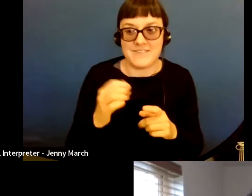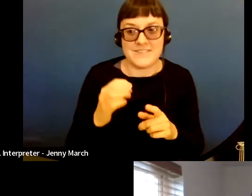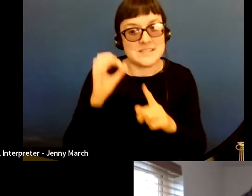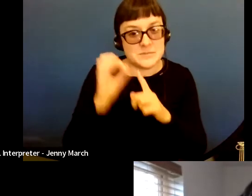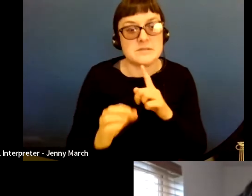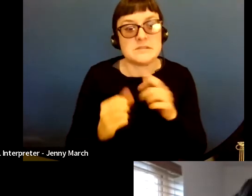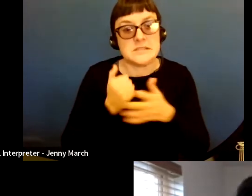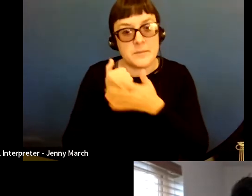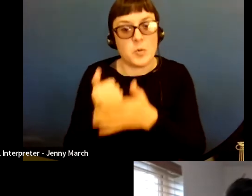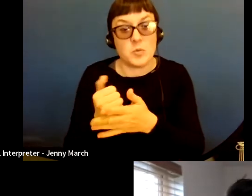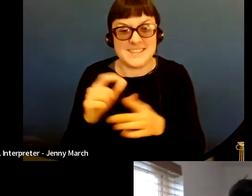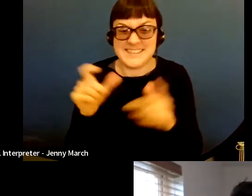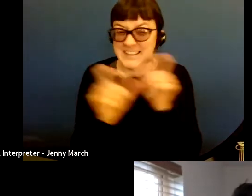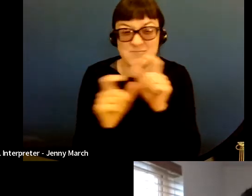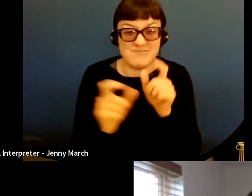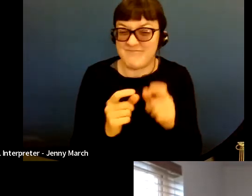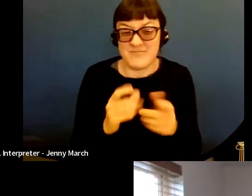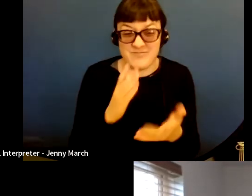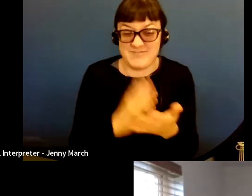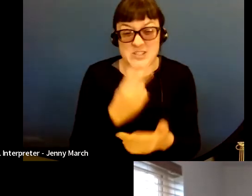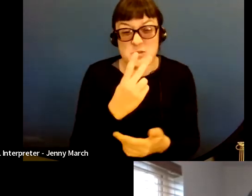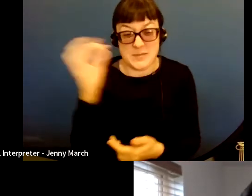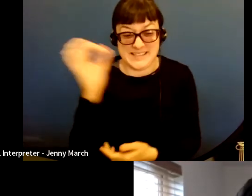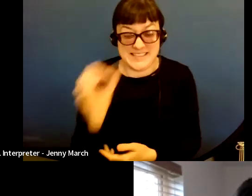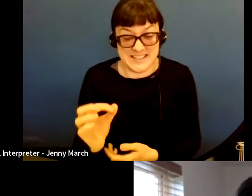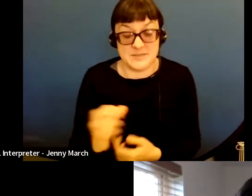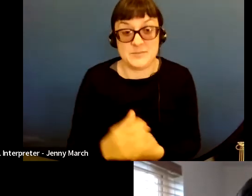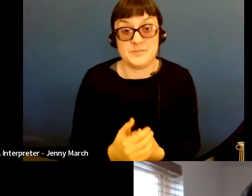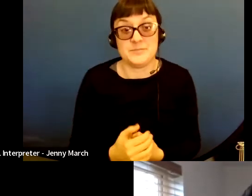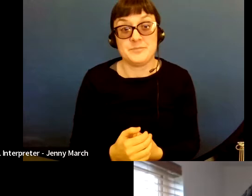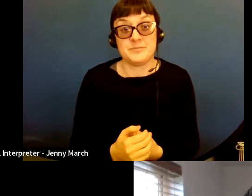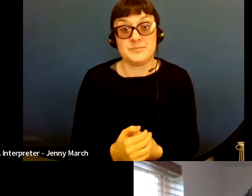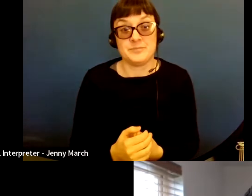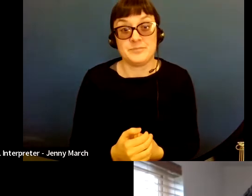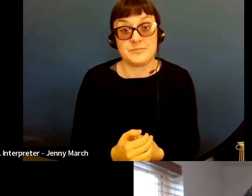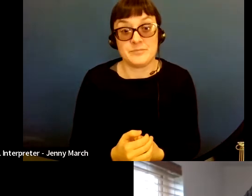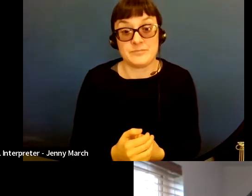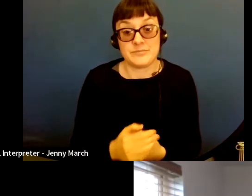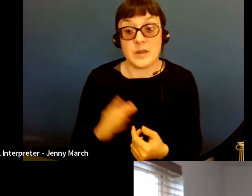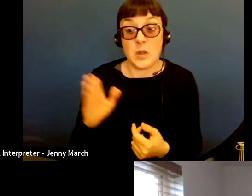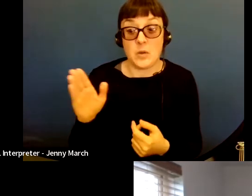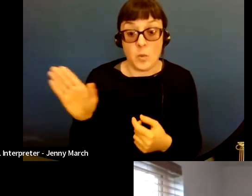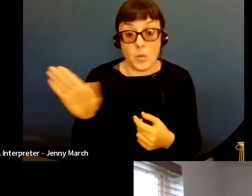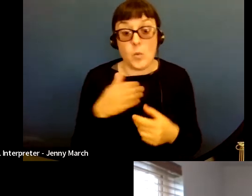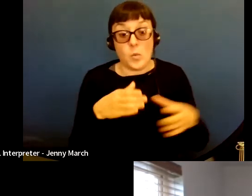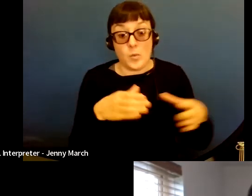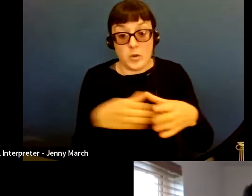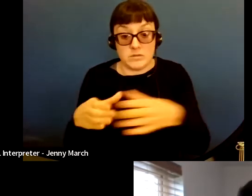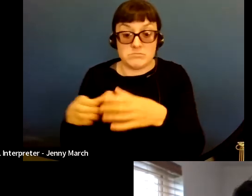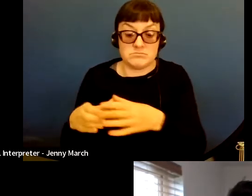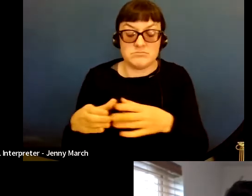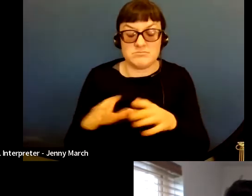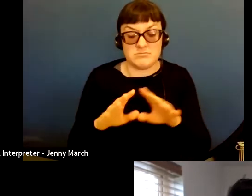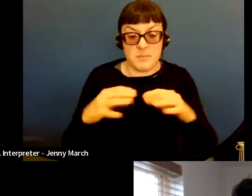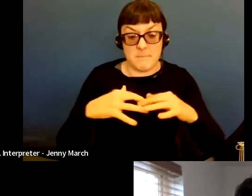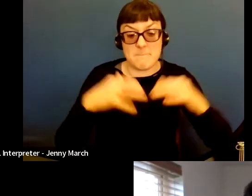dyslexia. That's only 2%. Further to this, and according to the All-Party Parliamentary Group for Dyslexia, it's estimated that 17% of